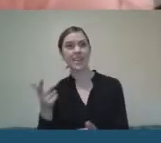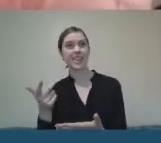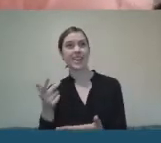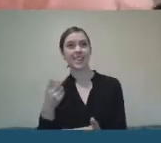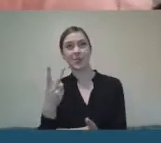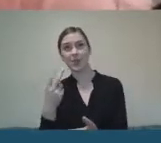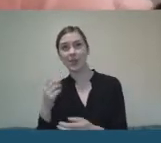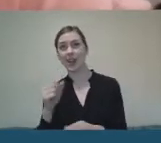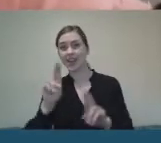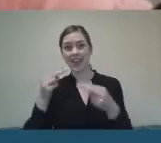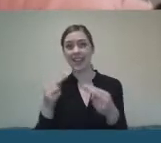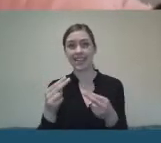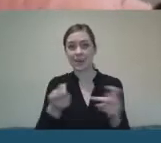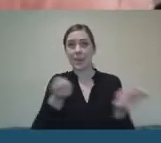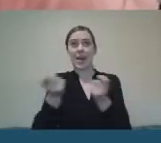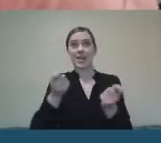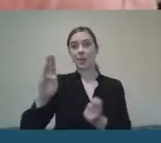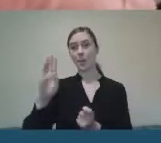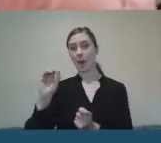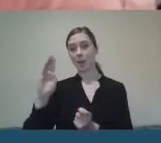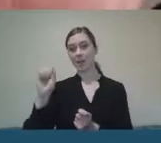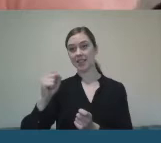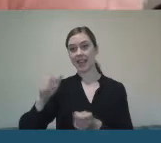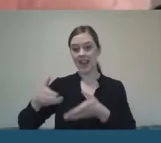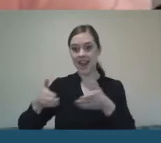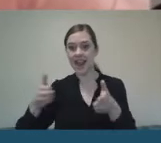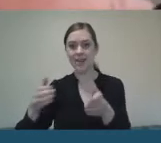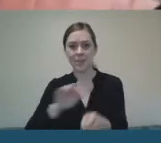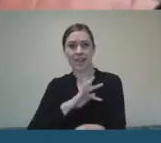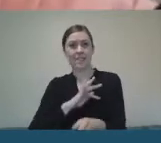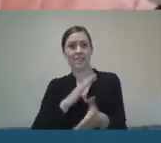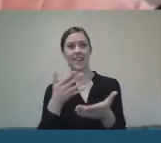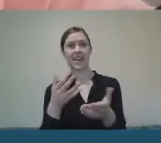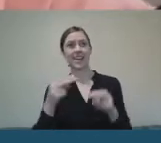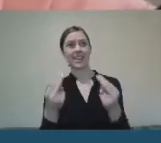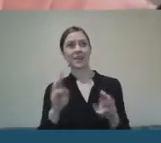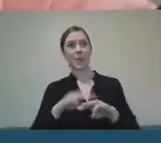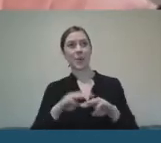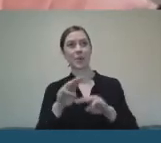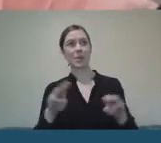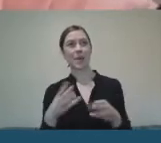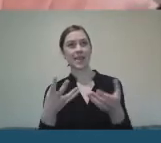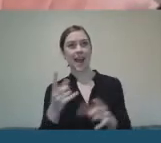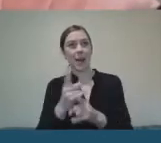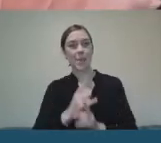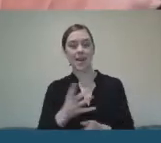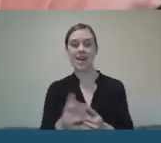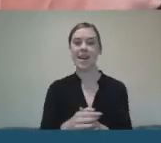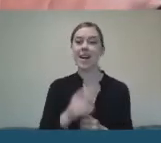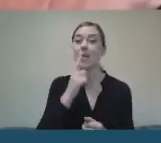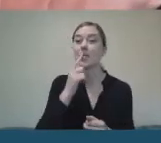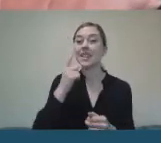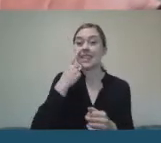manage a bobsleigh by myself. And we had to sit in with other people, you know, to weigh it down. You know, so I think people, you know, are getting creative, but I